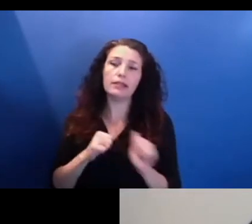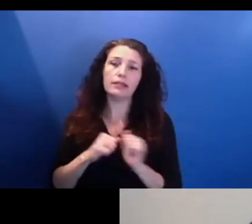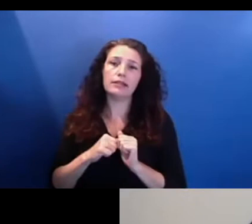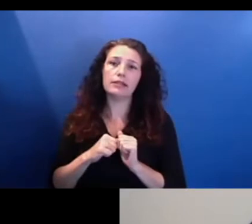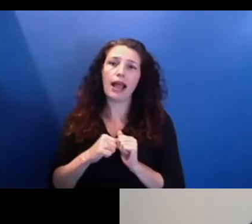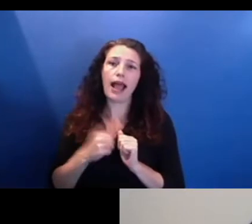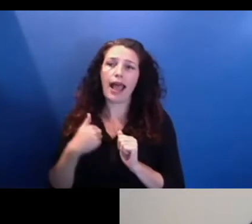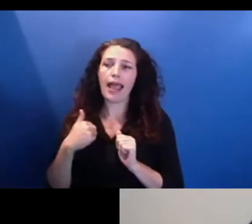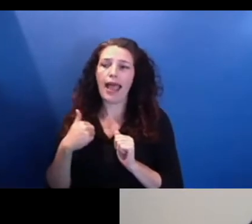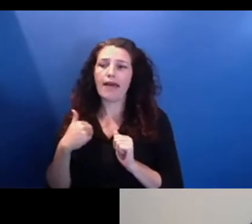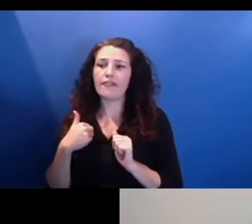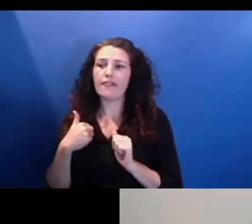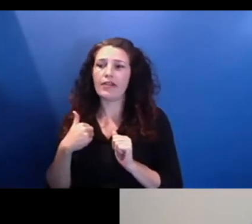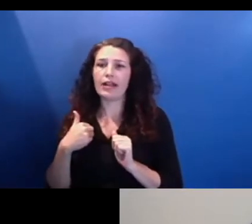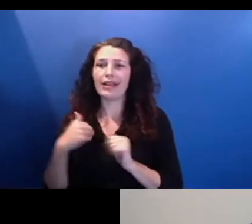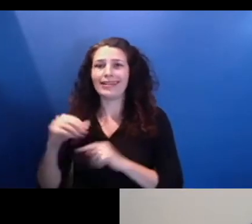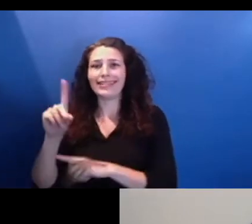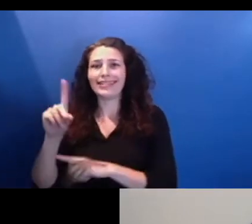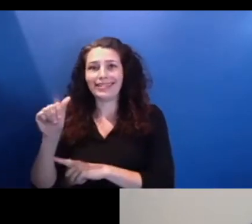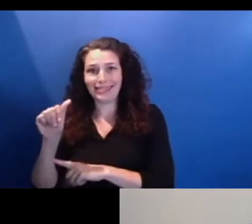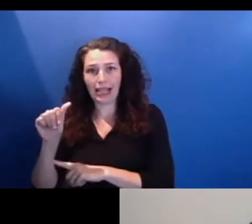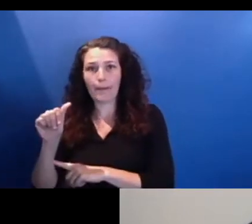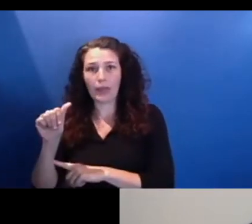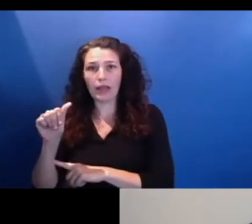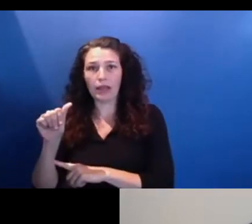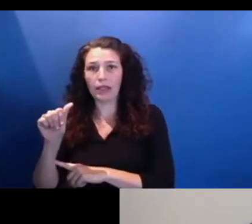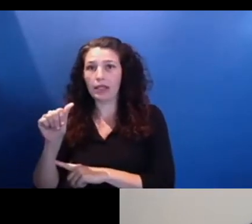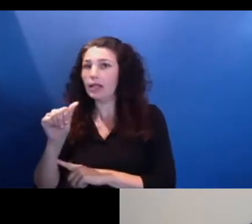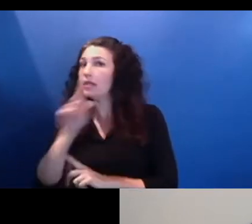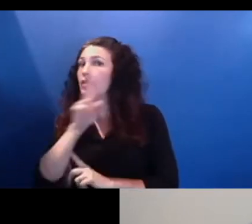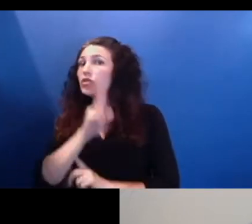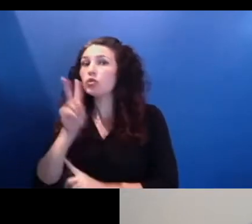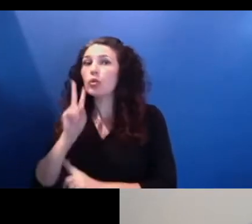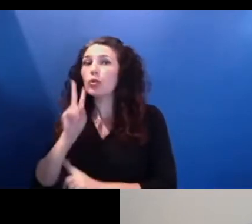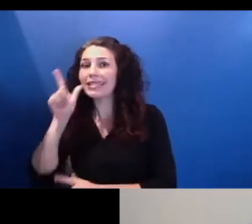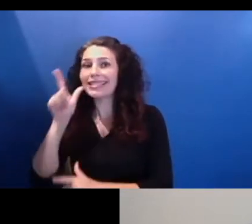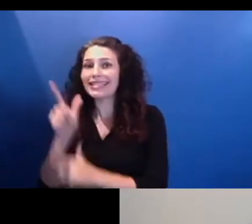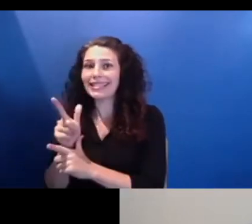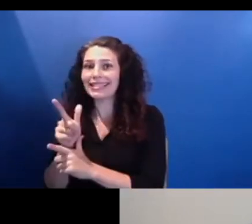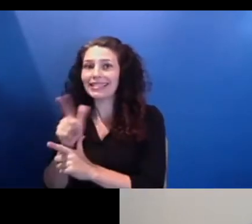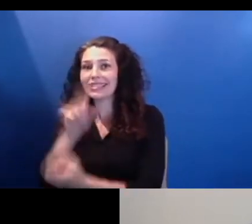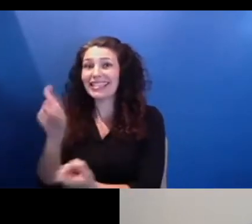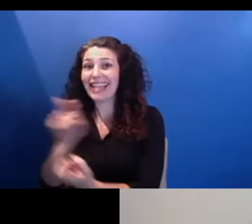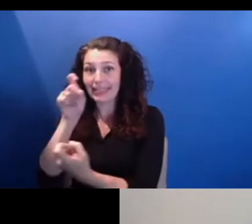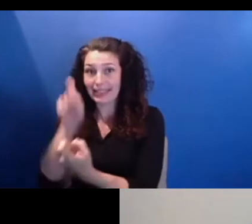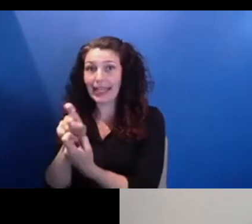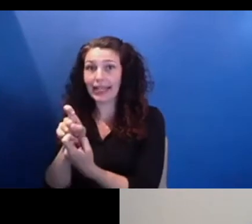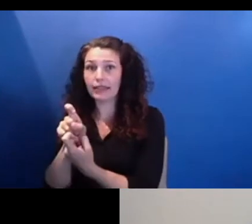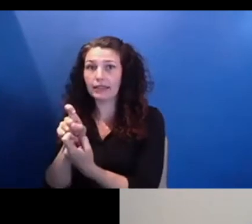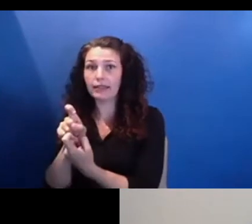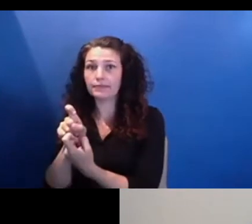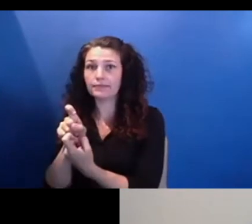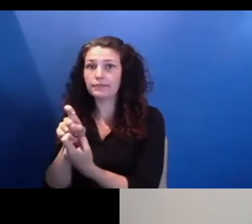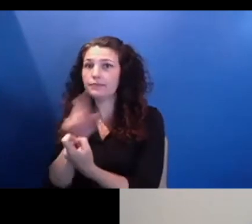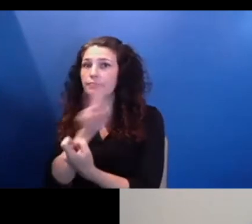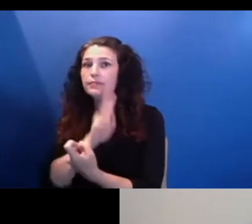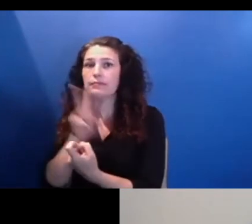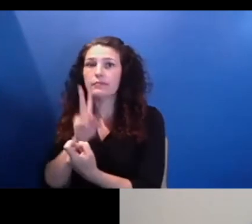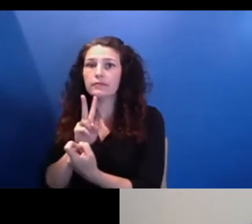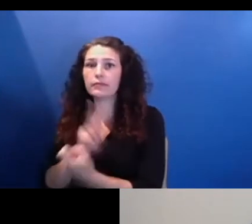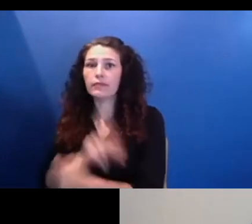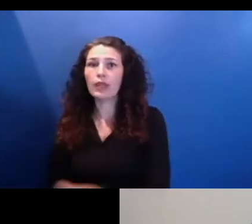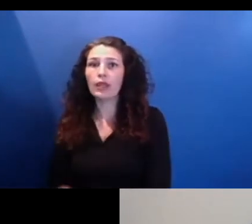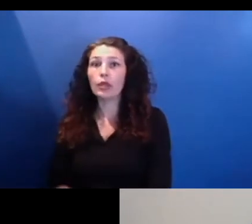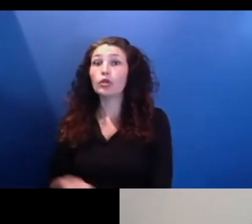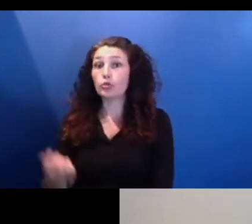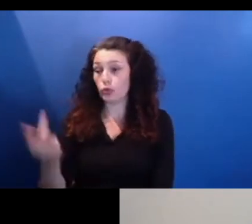a disabled identical twin sister, so 2 of us have disabilities, and 2 of my siblings do not have